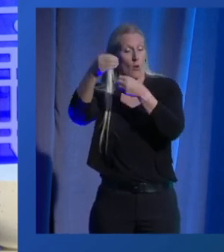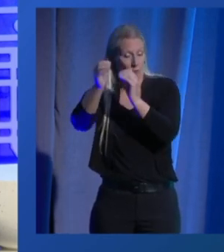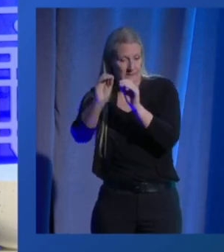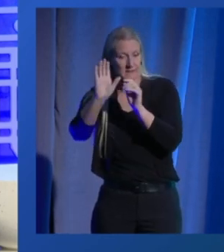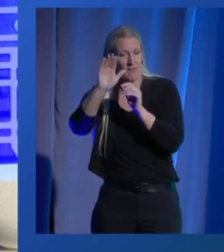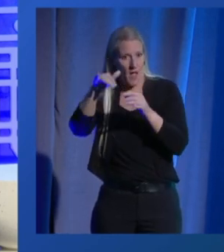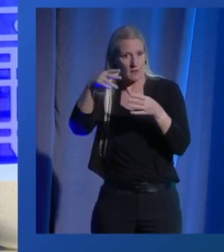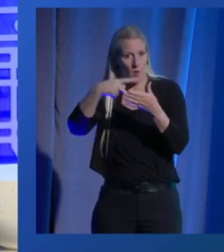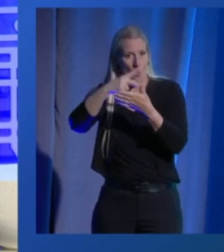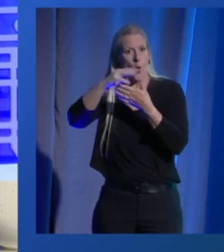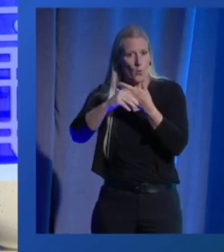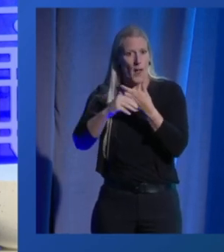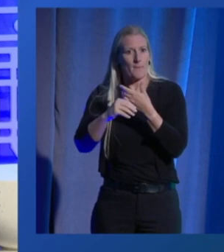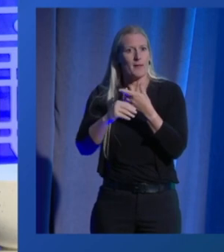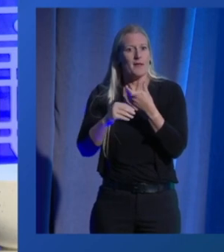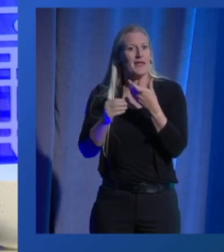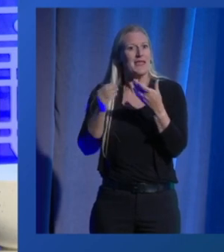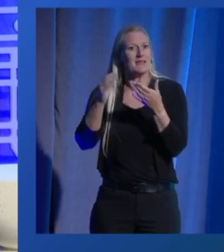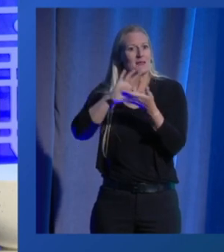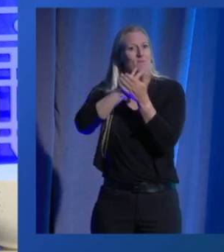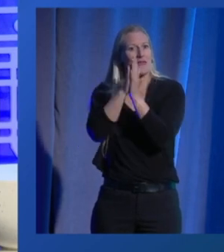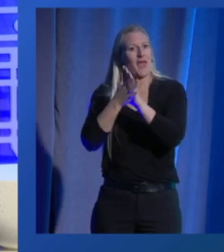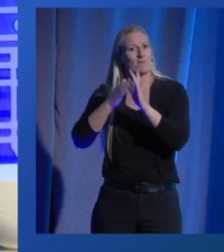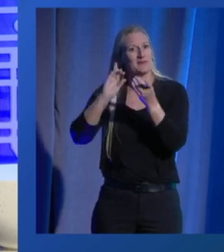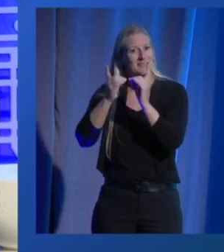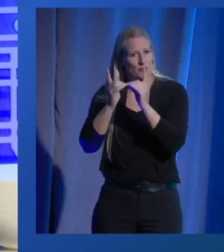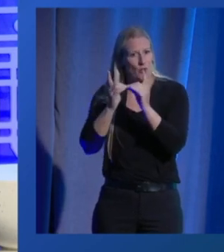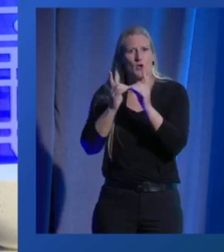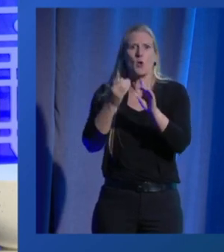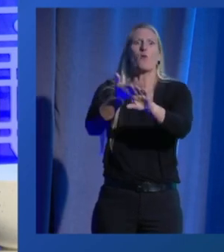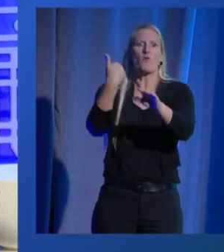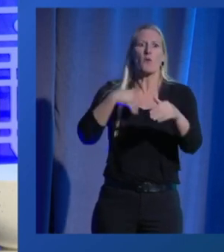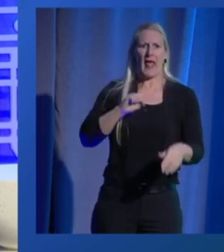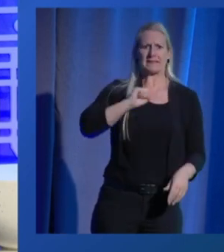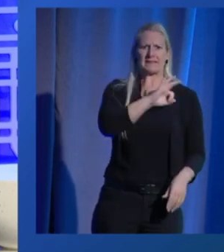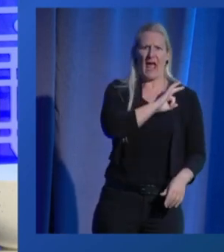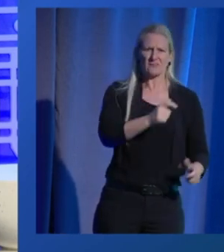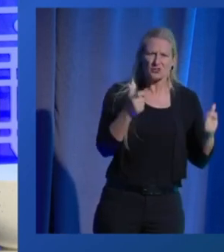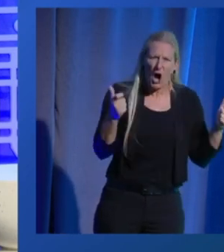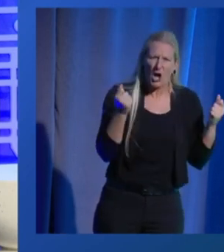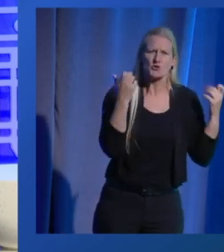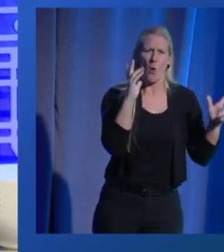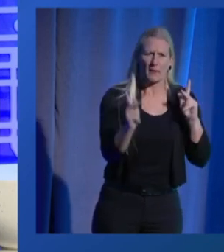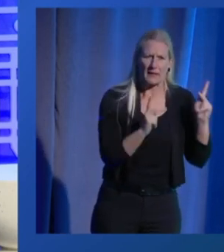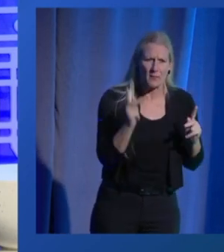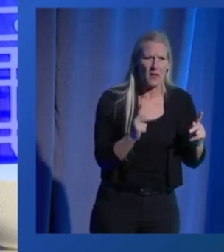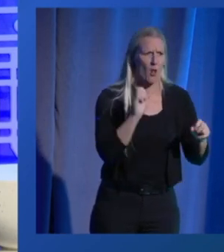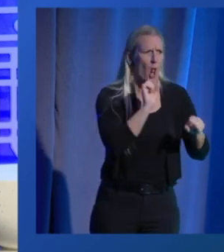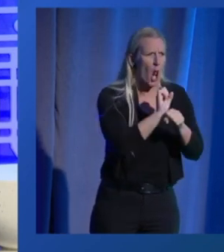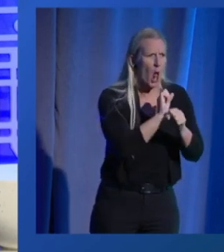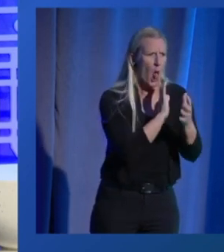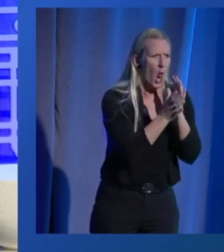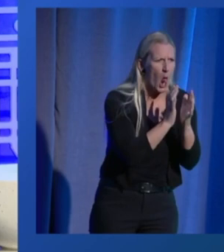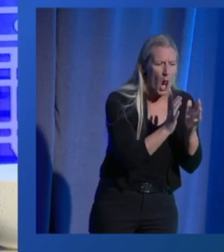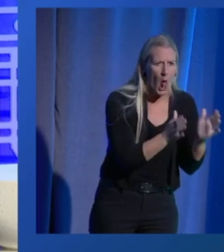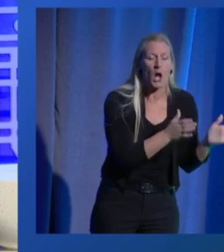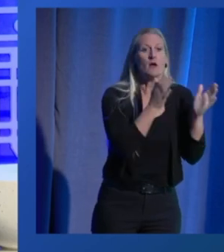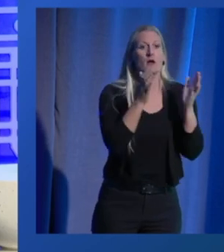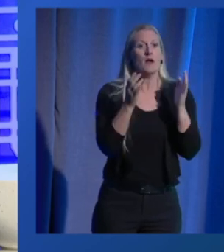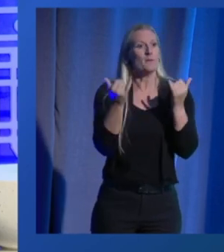example at the Joint staff level were able to dwindle back down as people were able to do more with less and process that